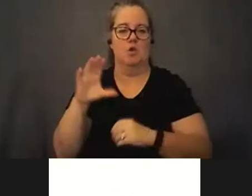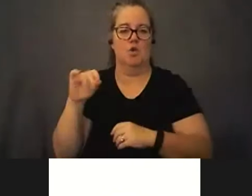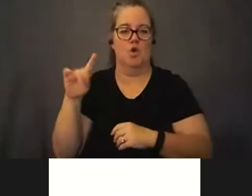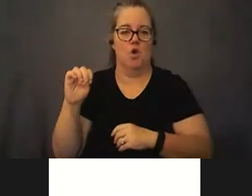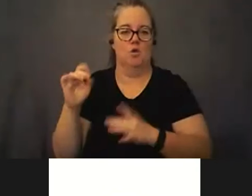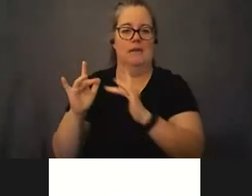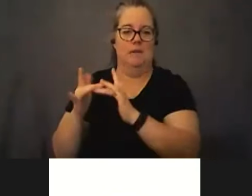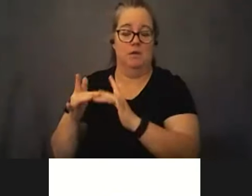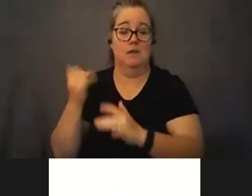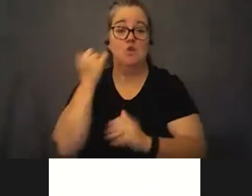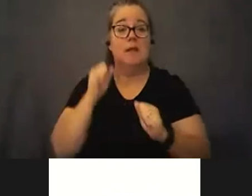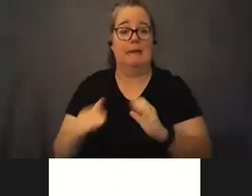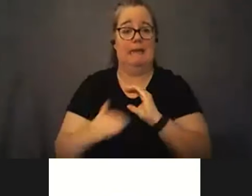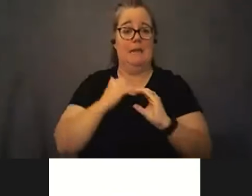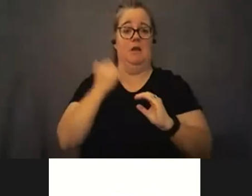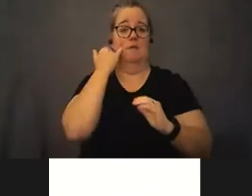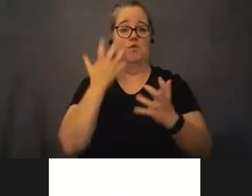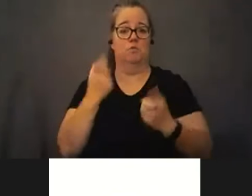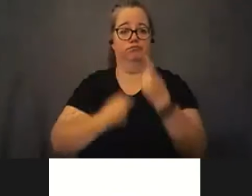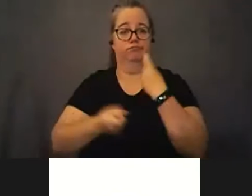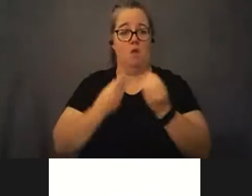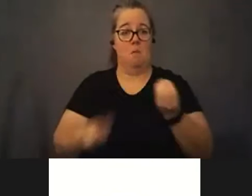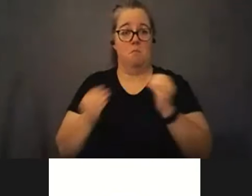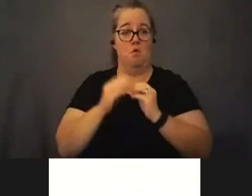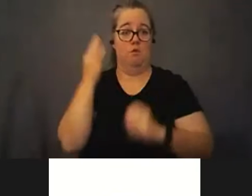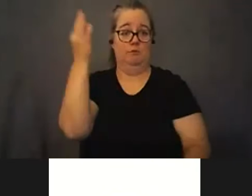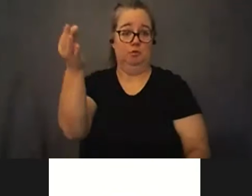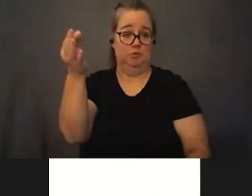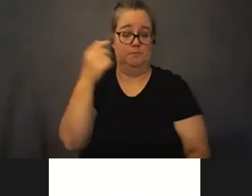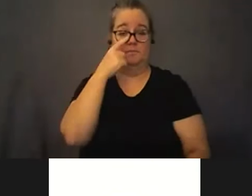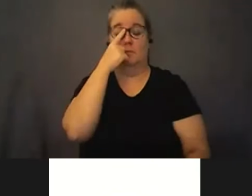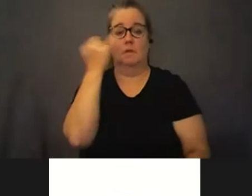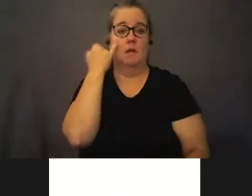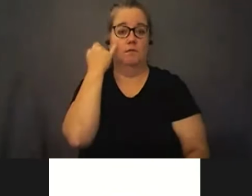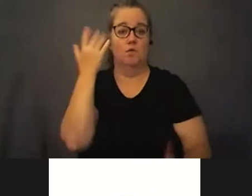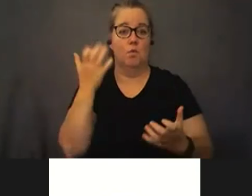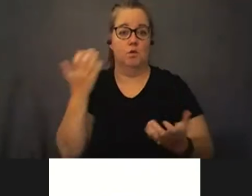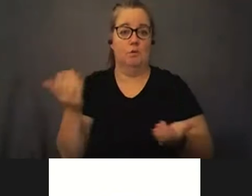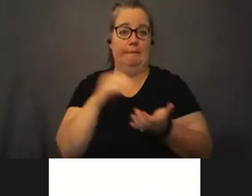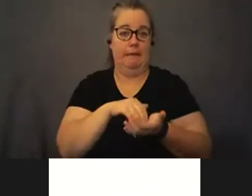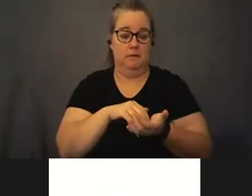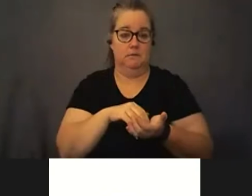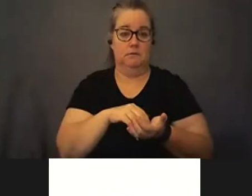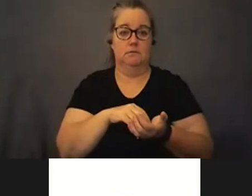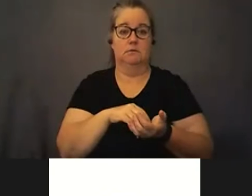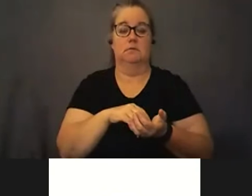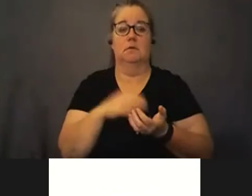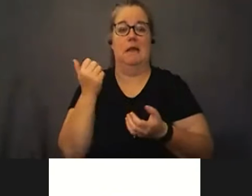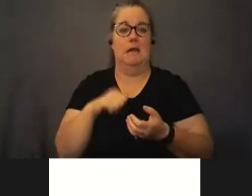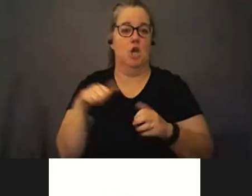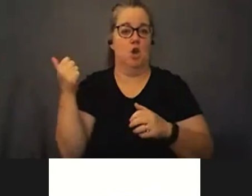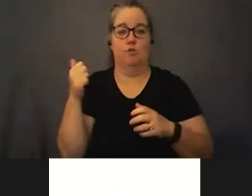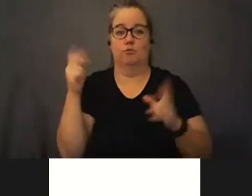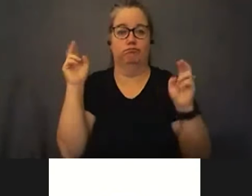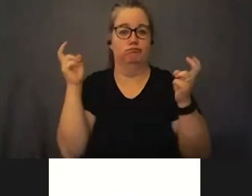email me if you have any other questions in the future, or if you want to do this again or cover any other topics. I'm happy to